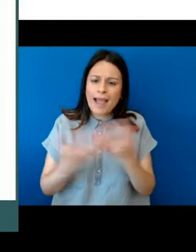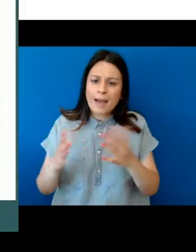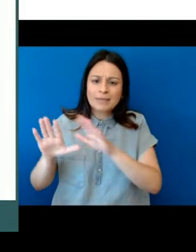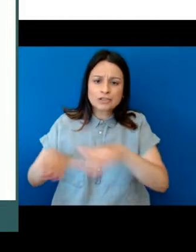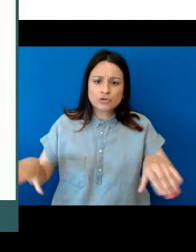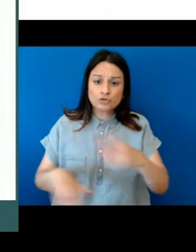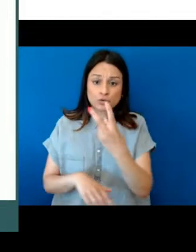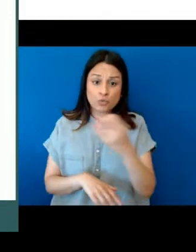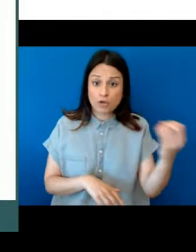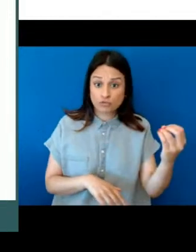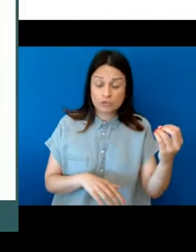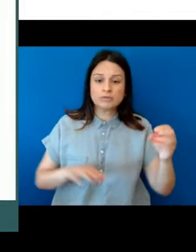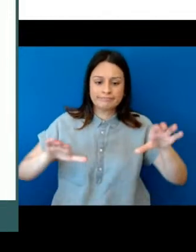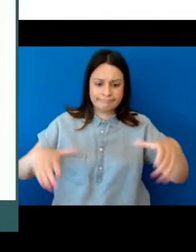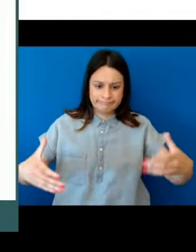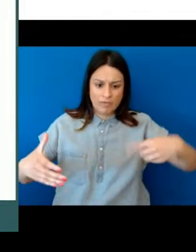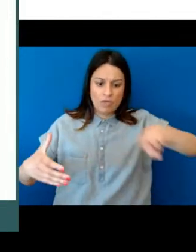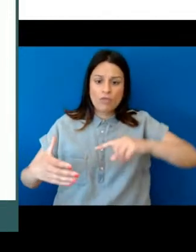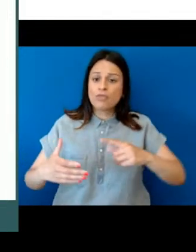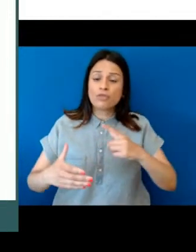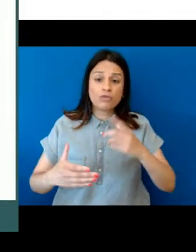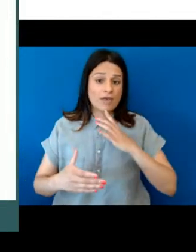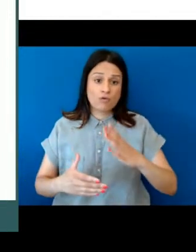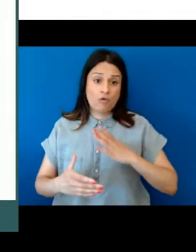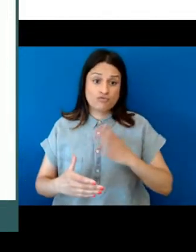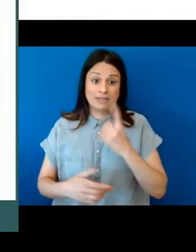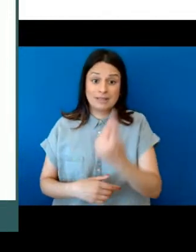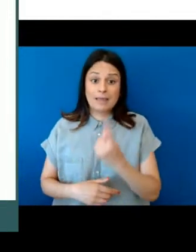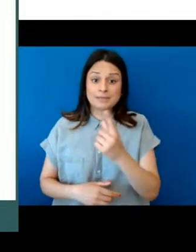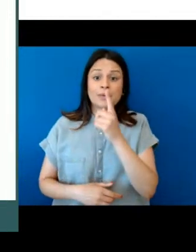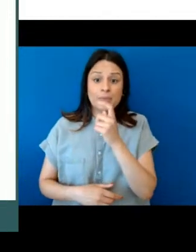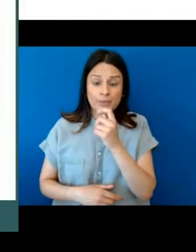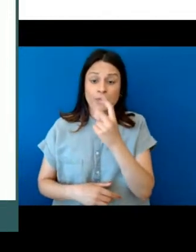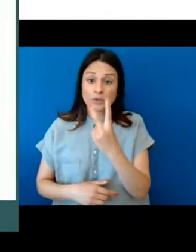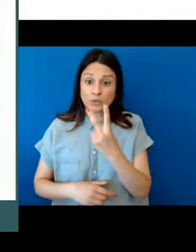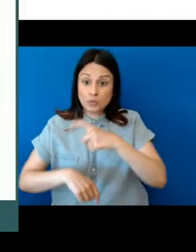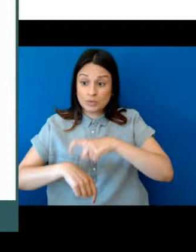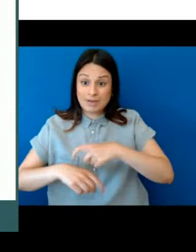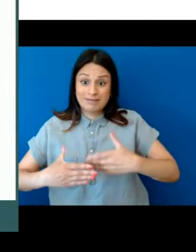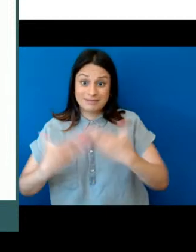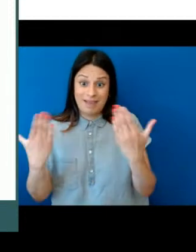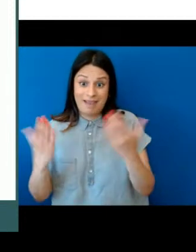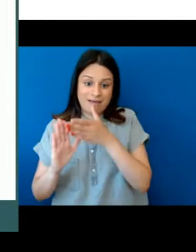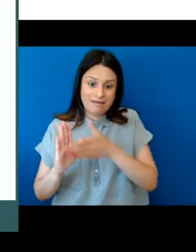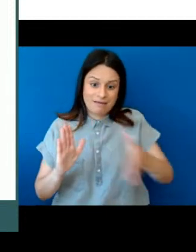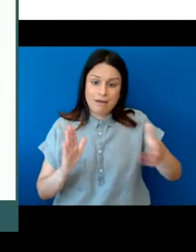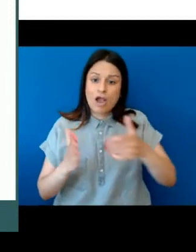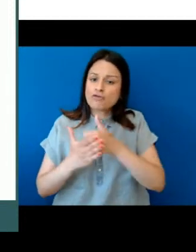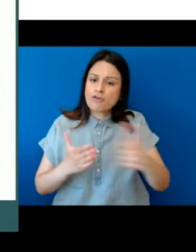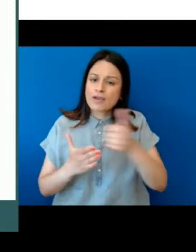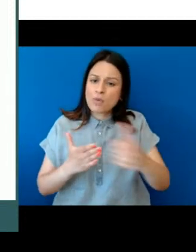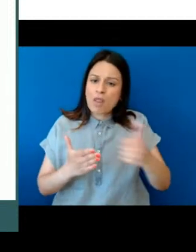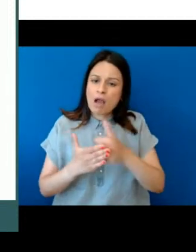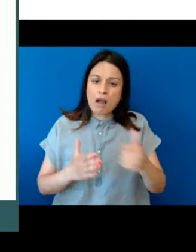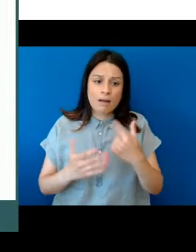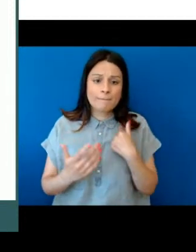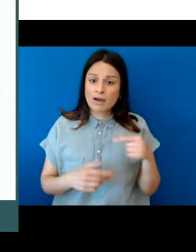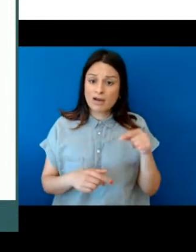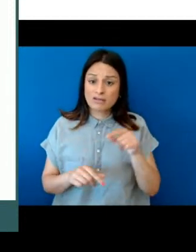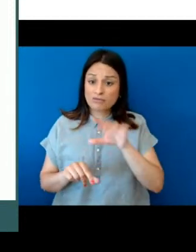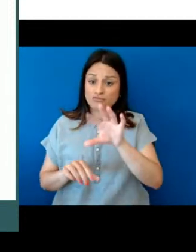already taking inhaled corticosteroids twice a day regularly. And they were randomized into 2